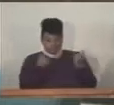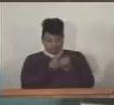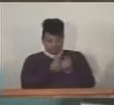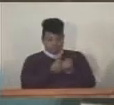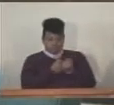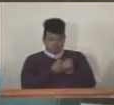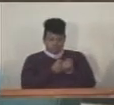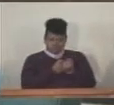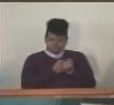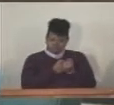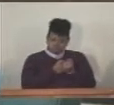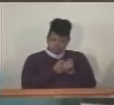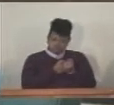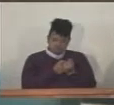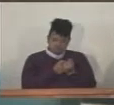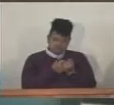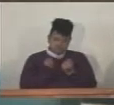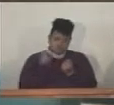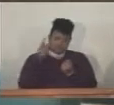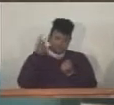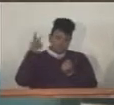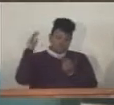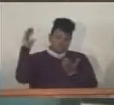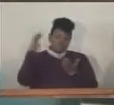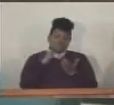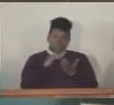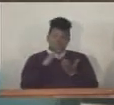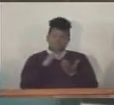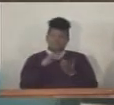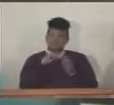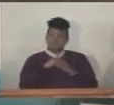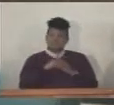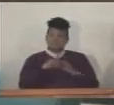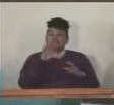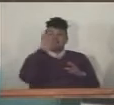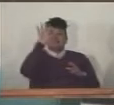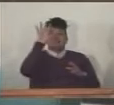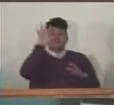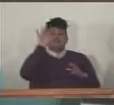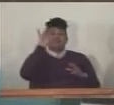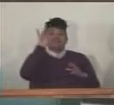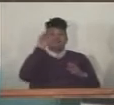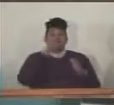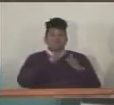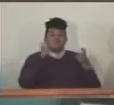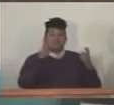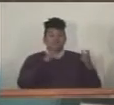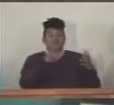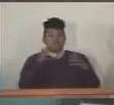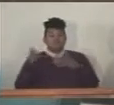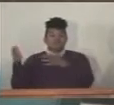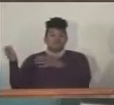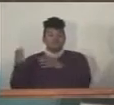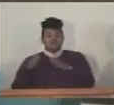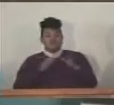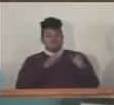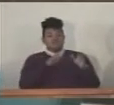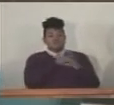that we saw reductions in 5 of the 7 major categories of crime.